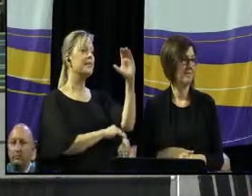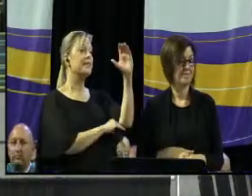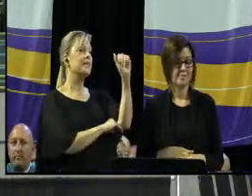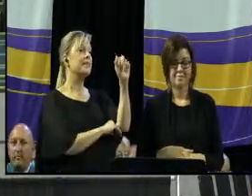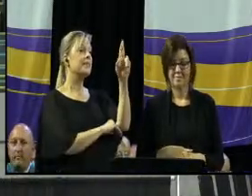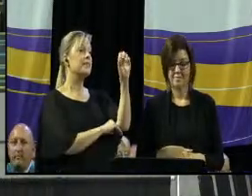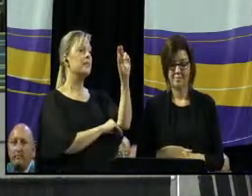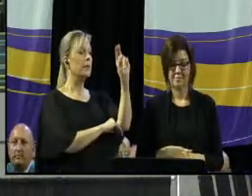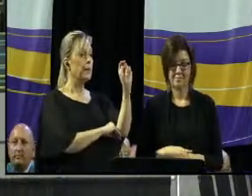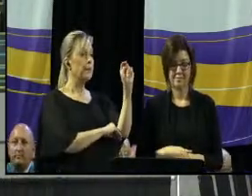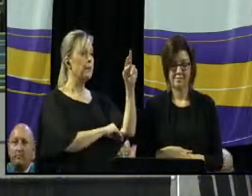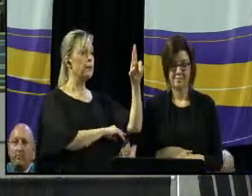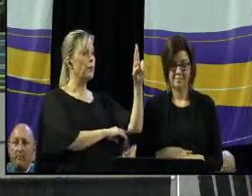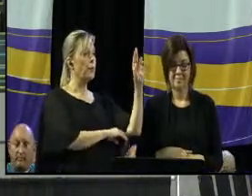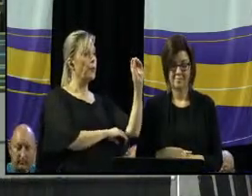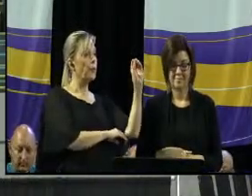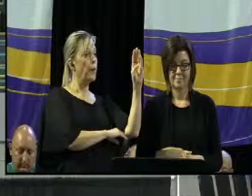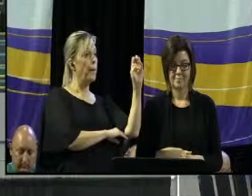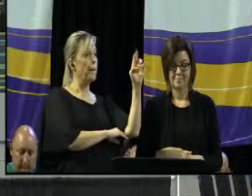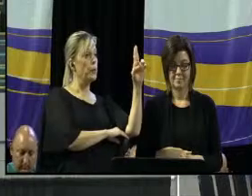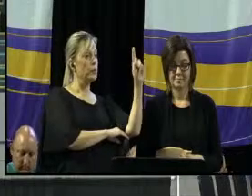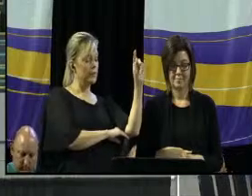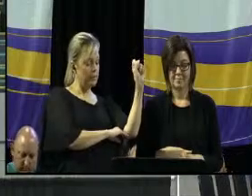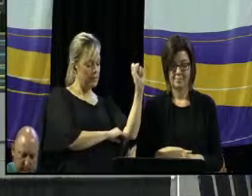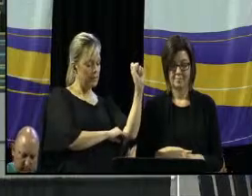Karen Andres Roberts.